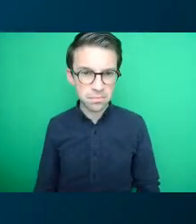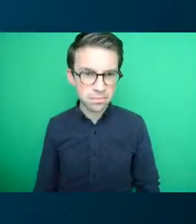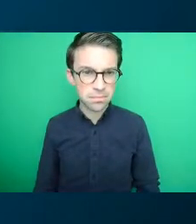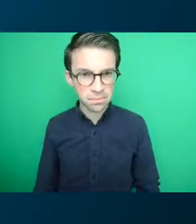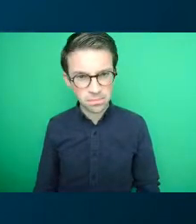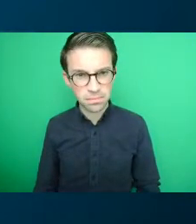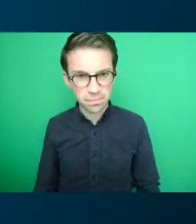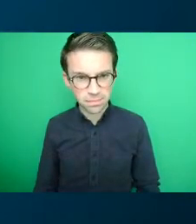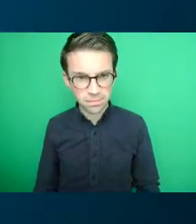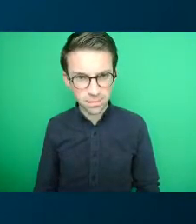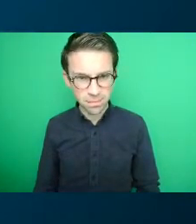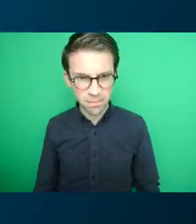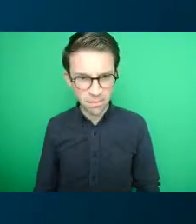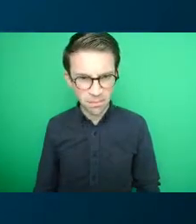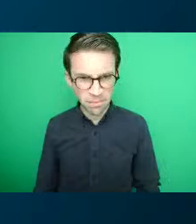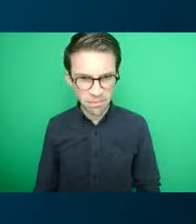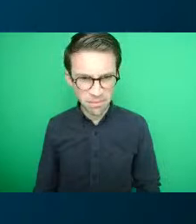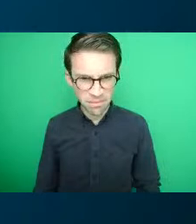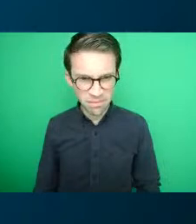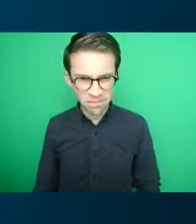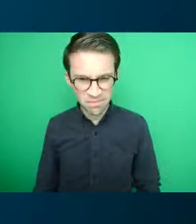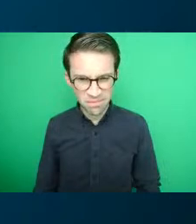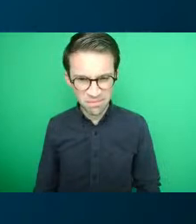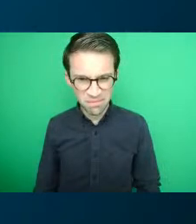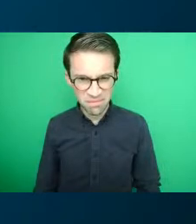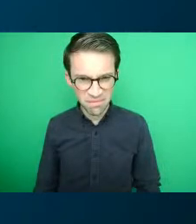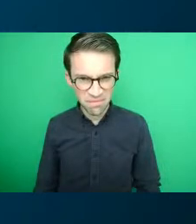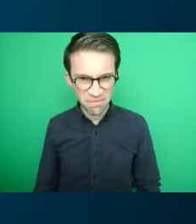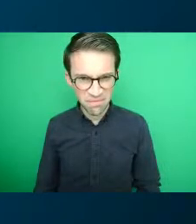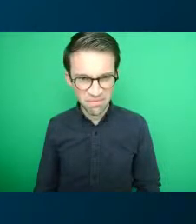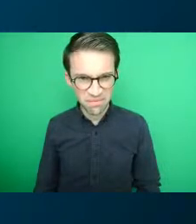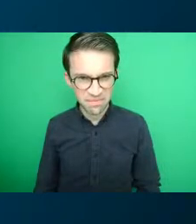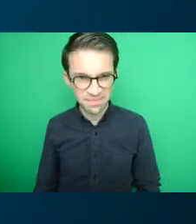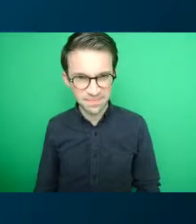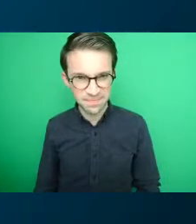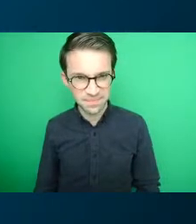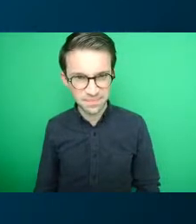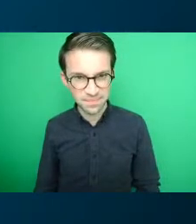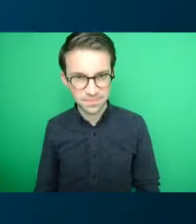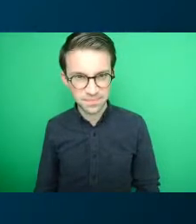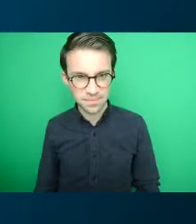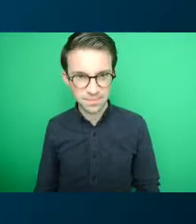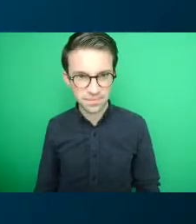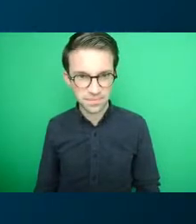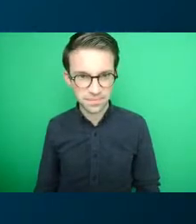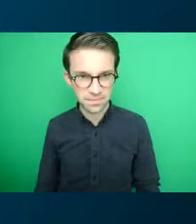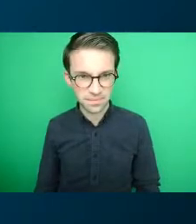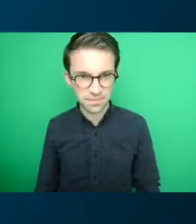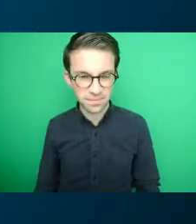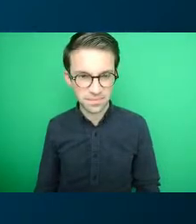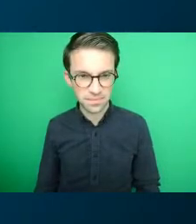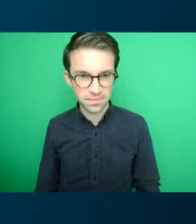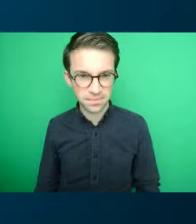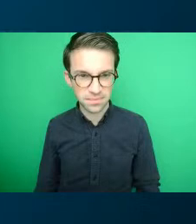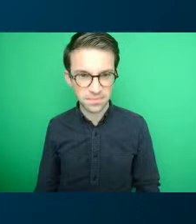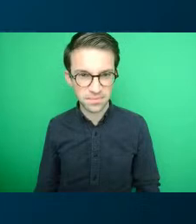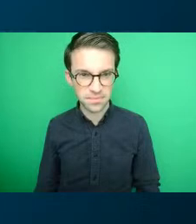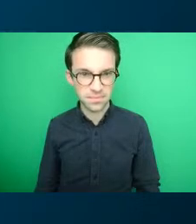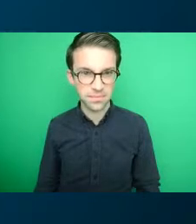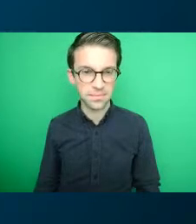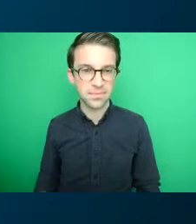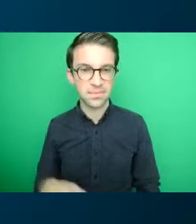looks like, I mean, the problem is that you could actually fit the place for the Kerbals inside